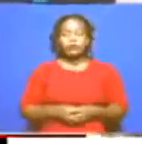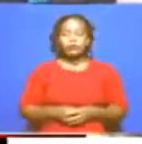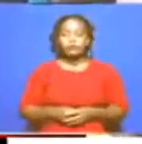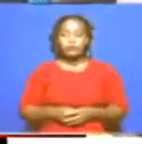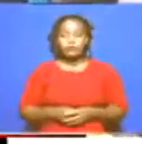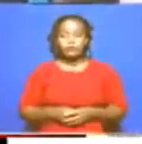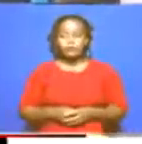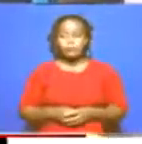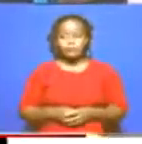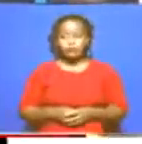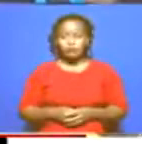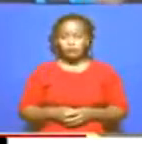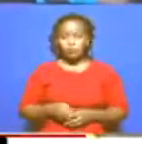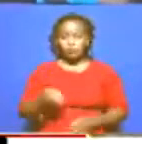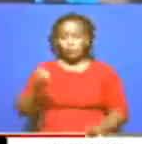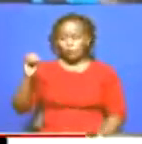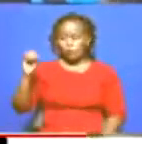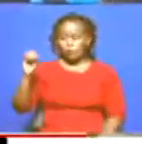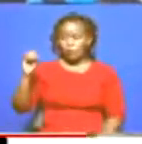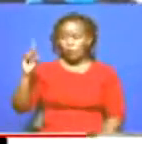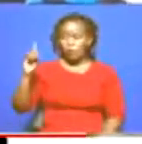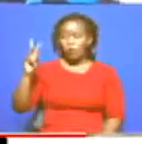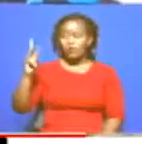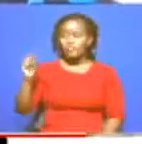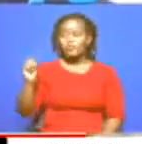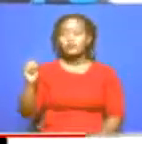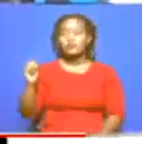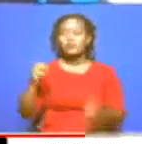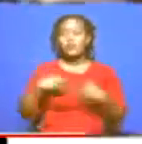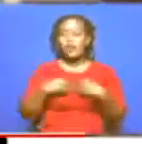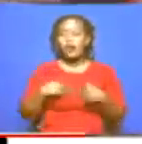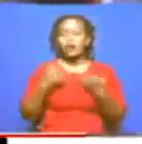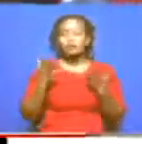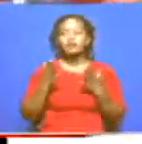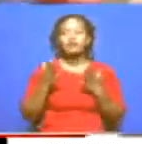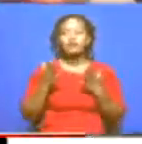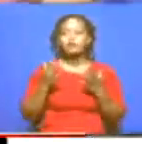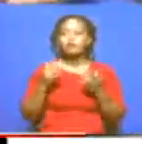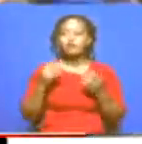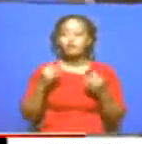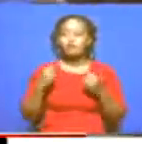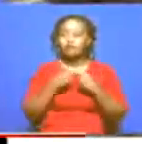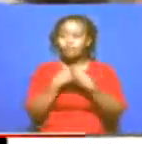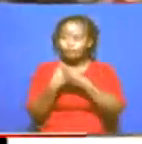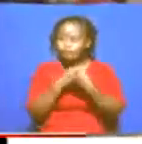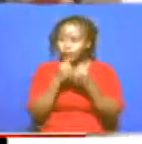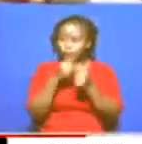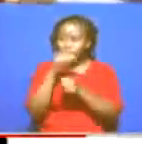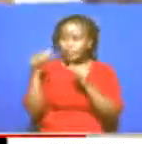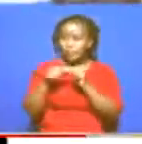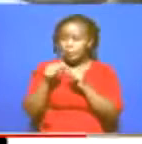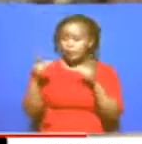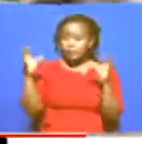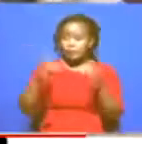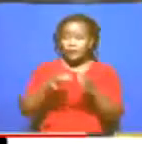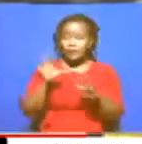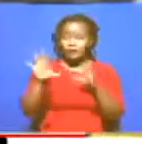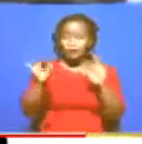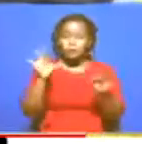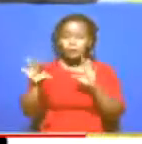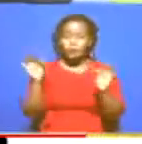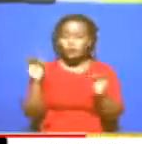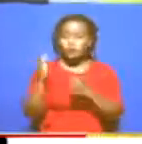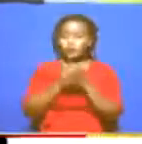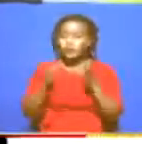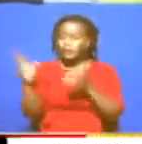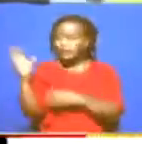The Orange Democratic Movement has been embroiled in a row over its party primaries, with some candidates claiming to have